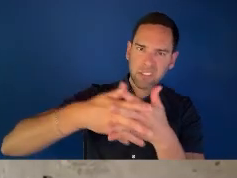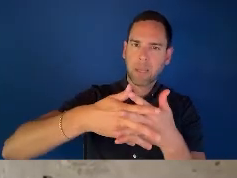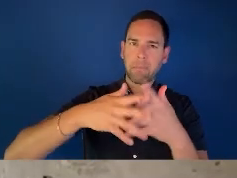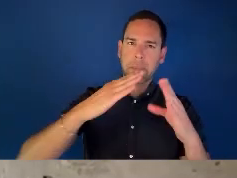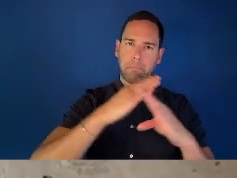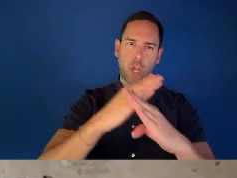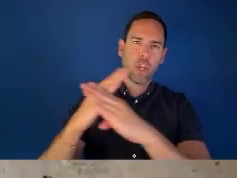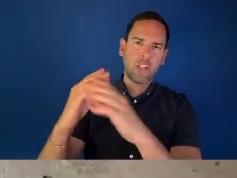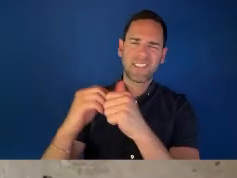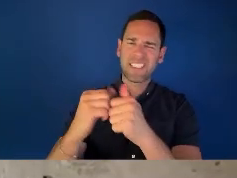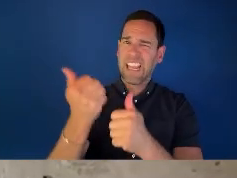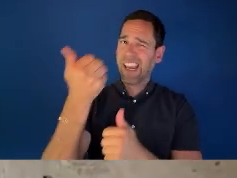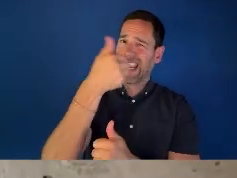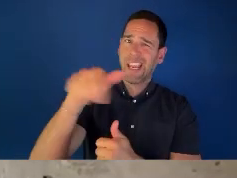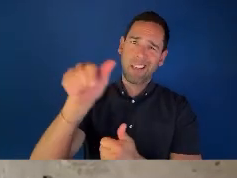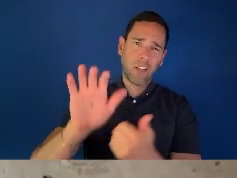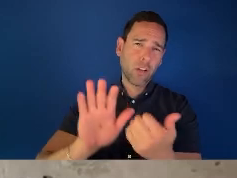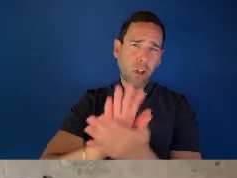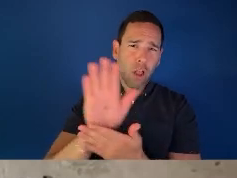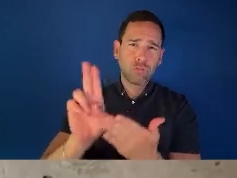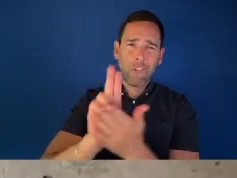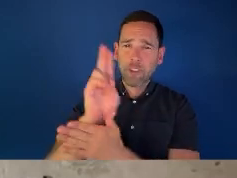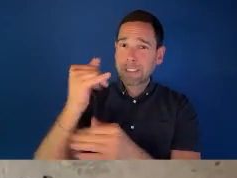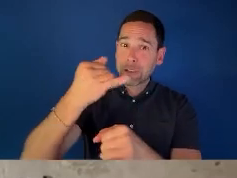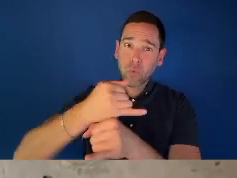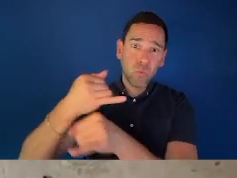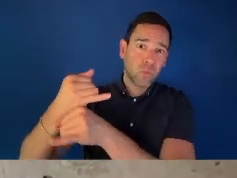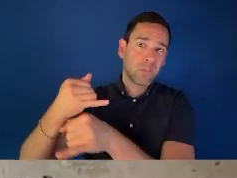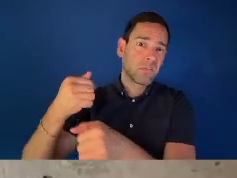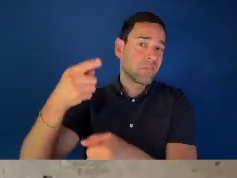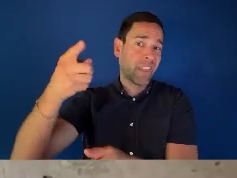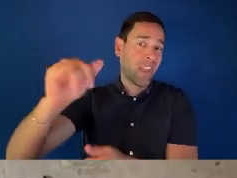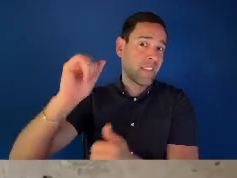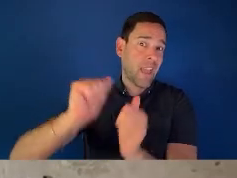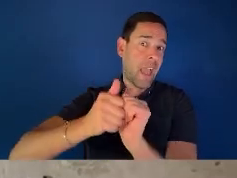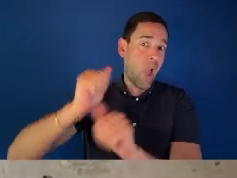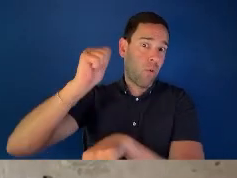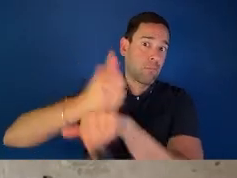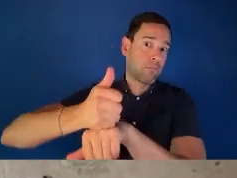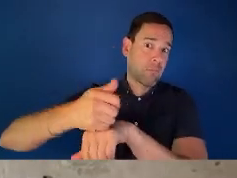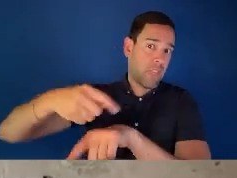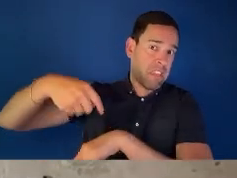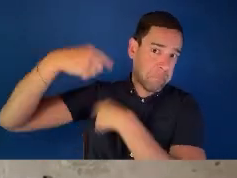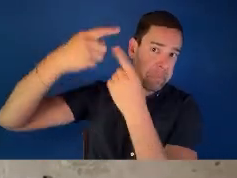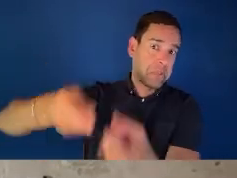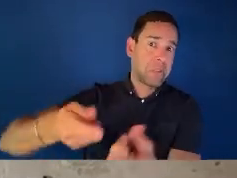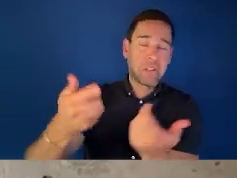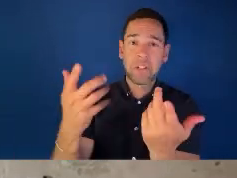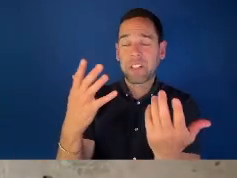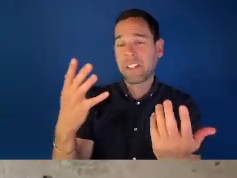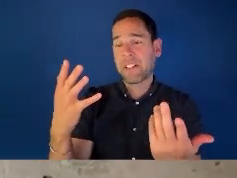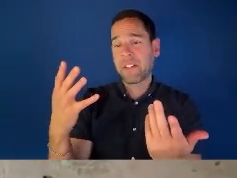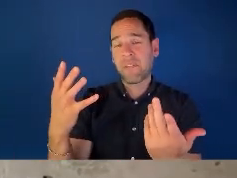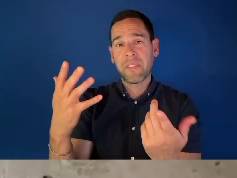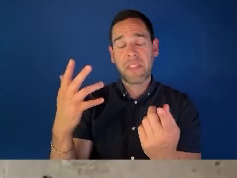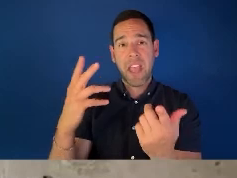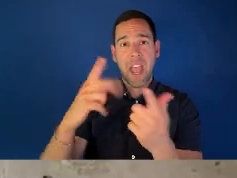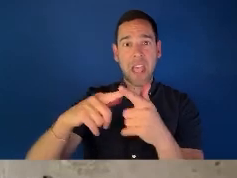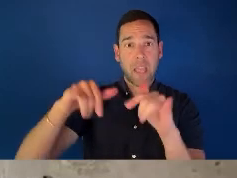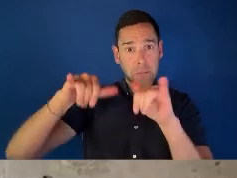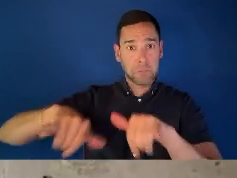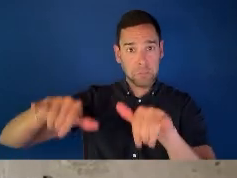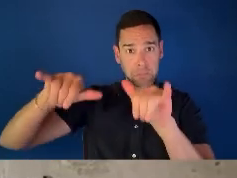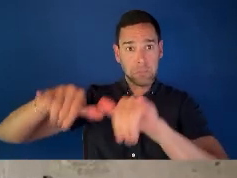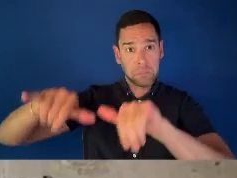I think that I don't experience much ableism from other kids, I will say. Most of the students